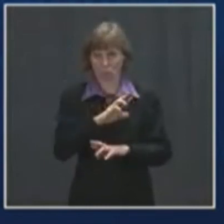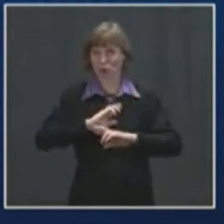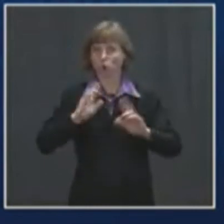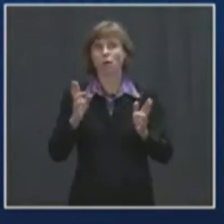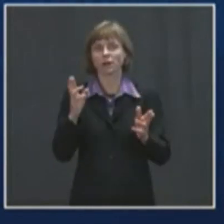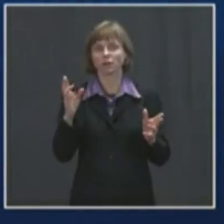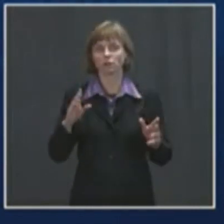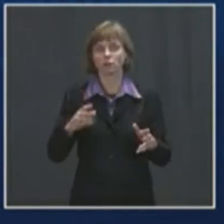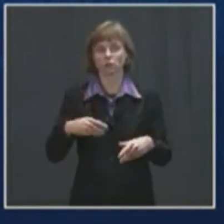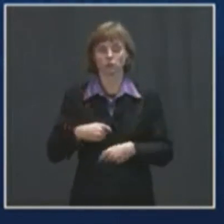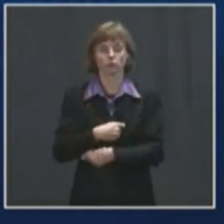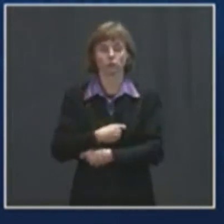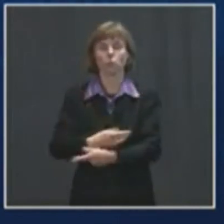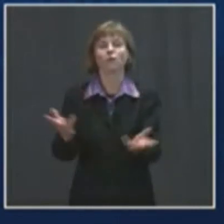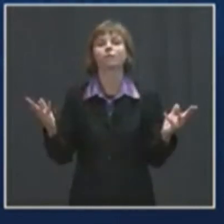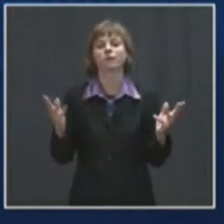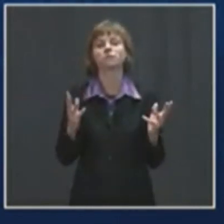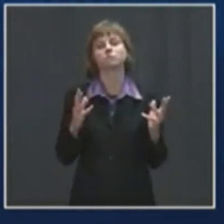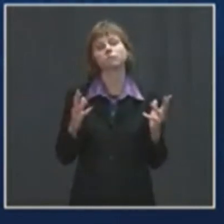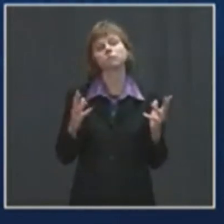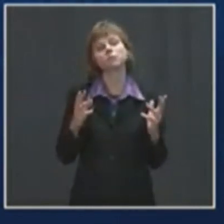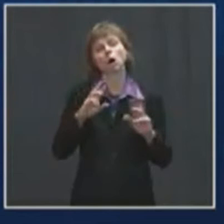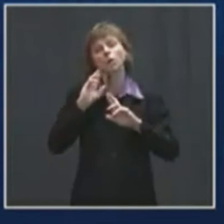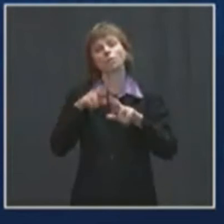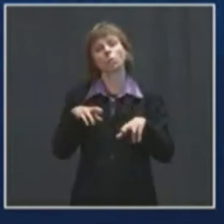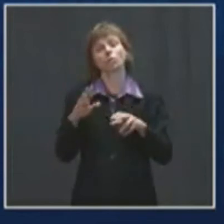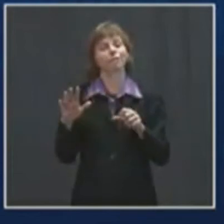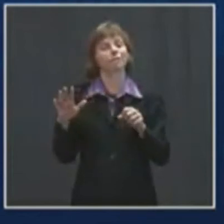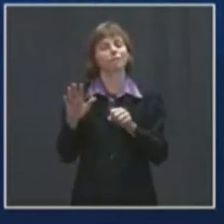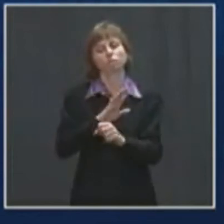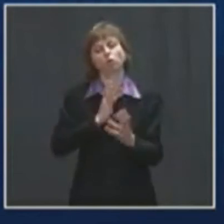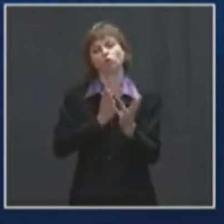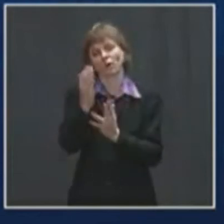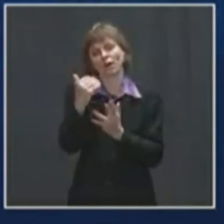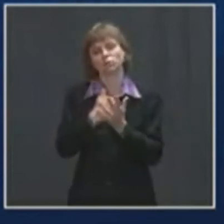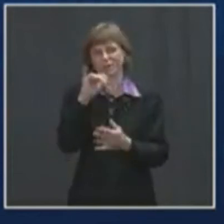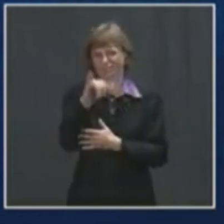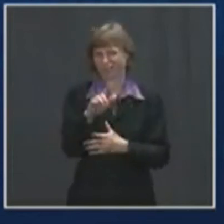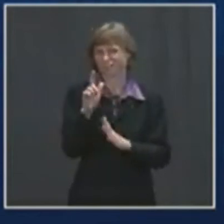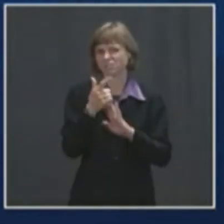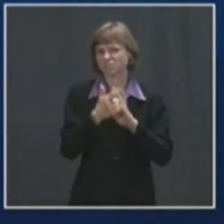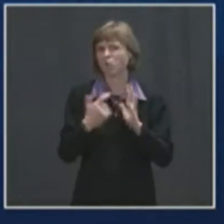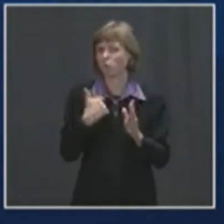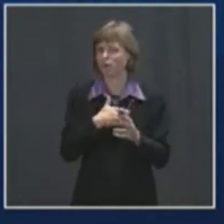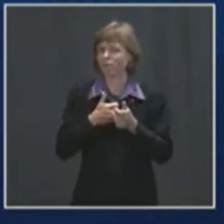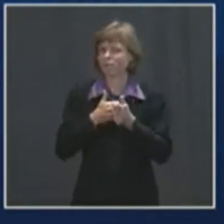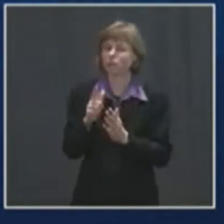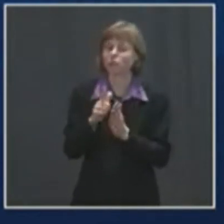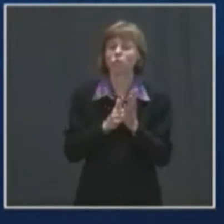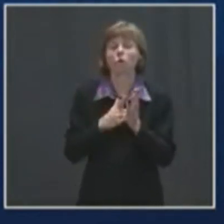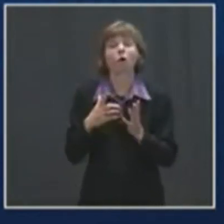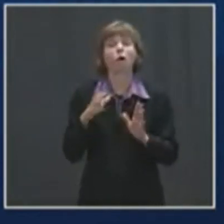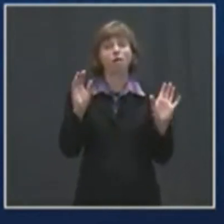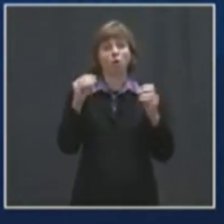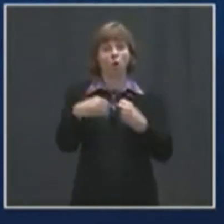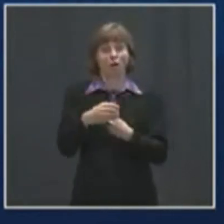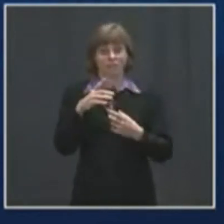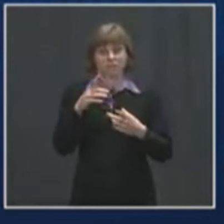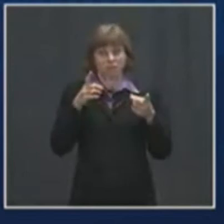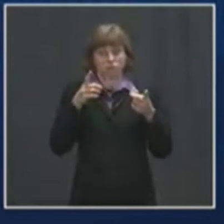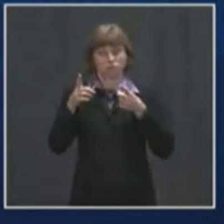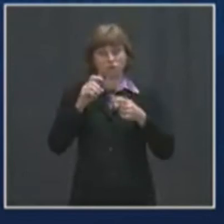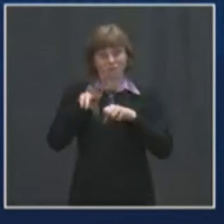full transparency for Congress. This is the law, and we'll follow the law. Of course, the Office of the Director of National Intelligence would have further